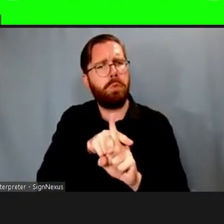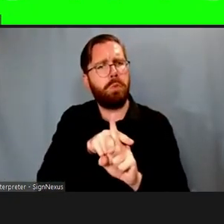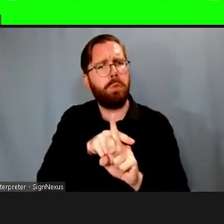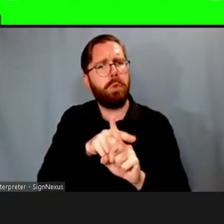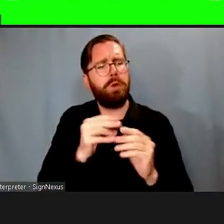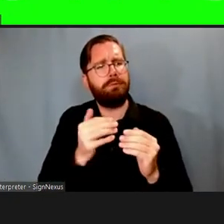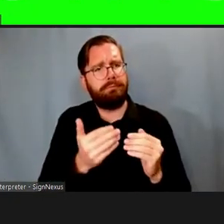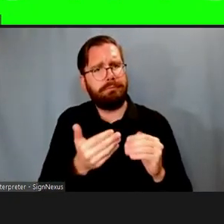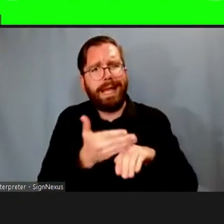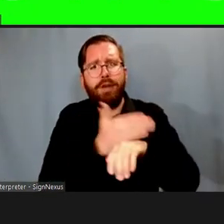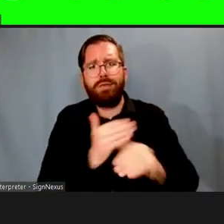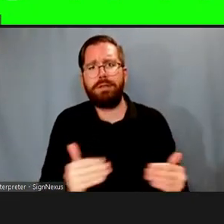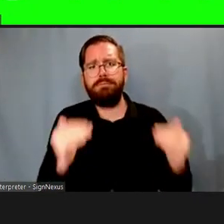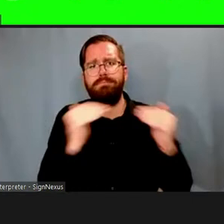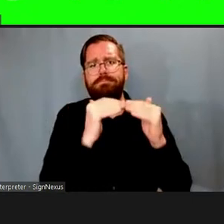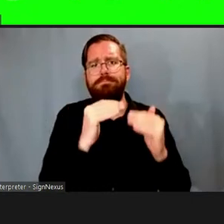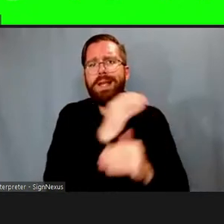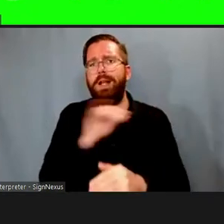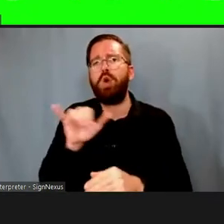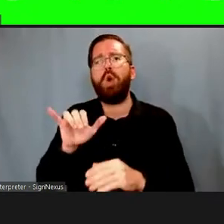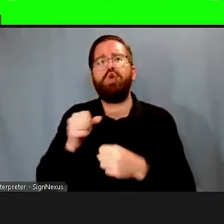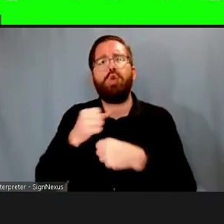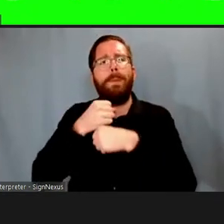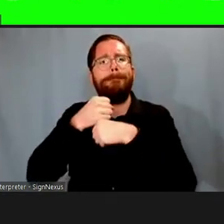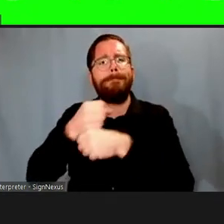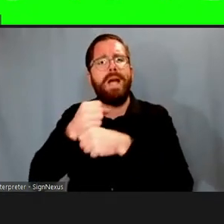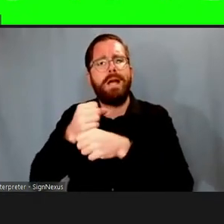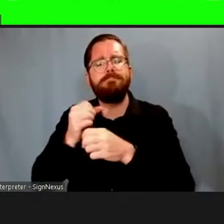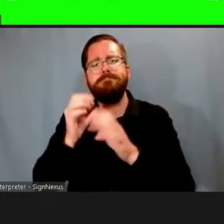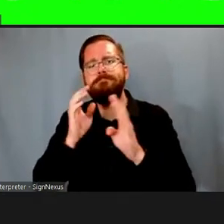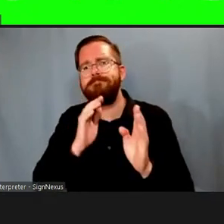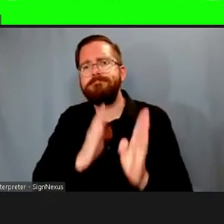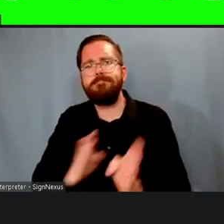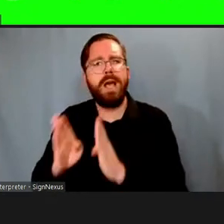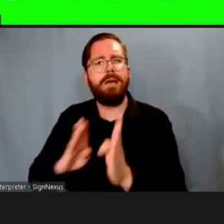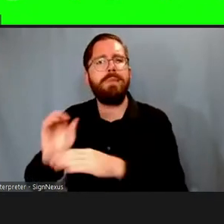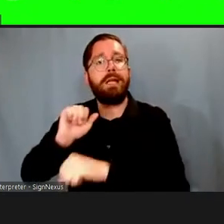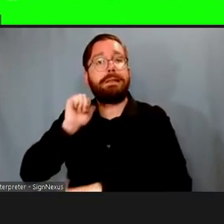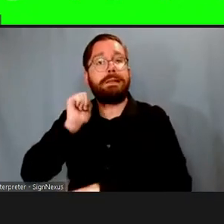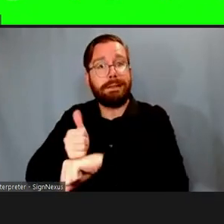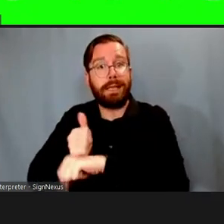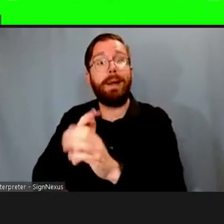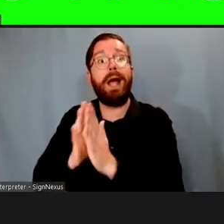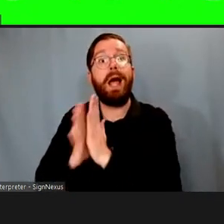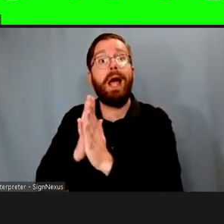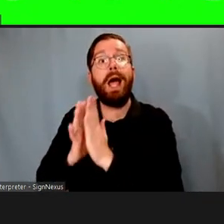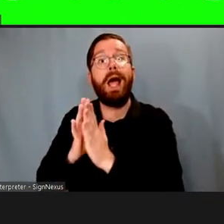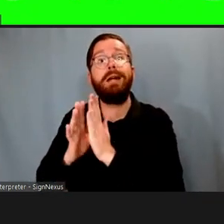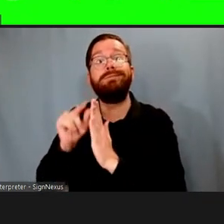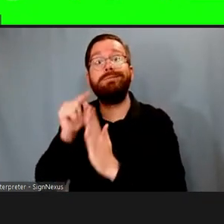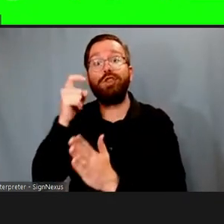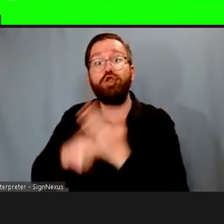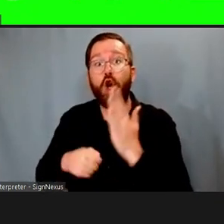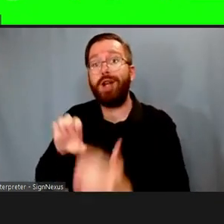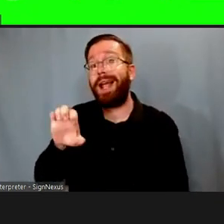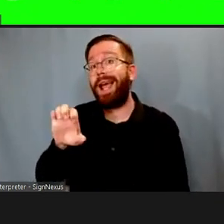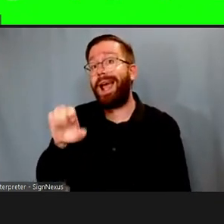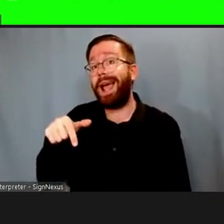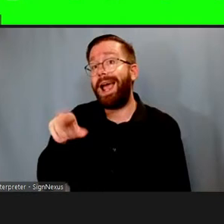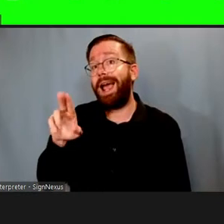scheme that provided for the residents living within those congestion price